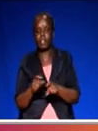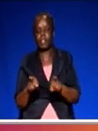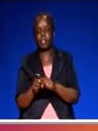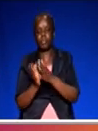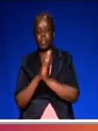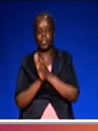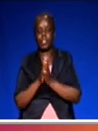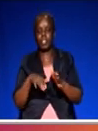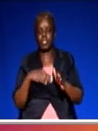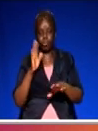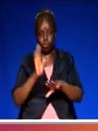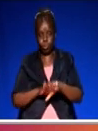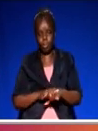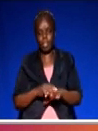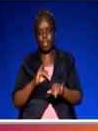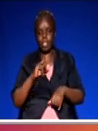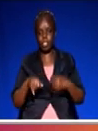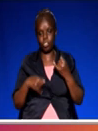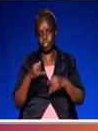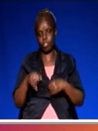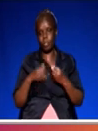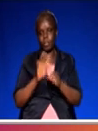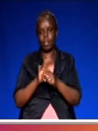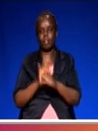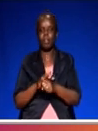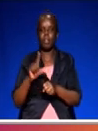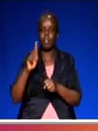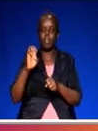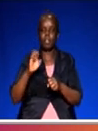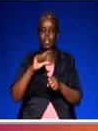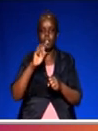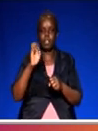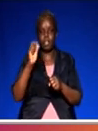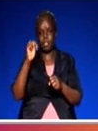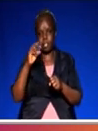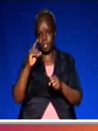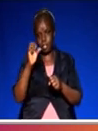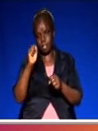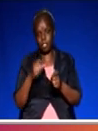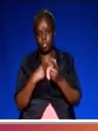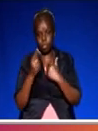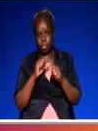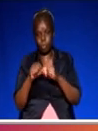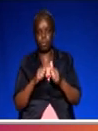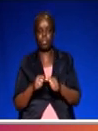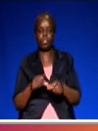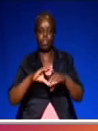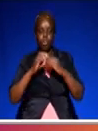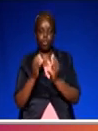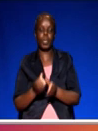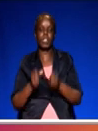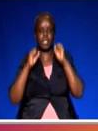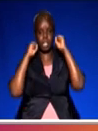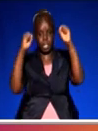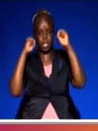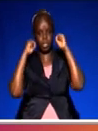interesting. We have legends. Legends are stories about community heroes and their